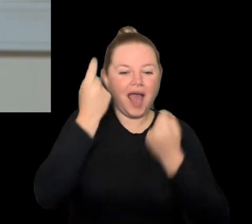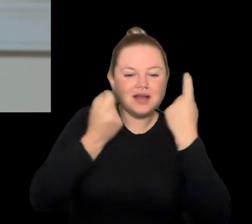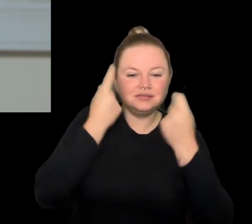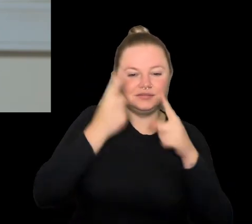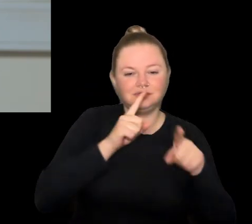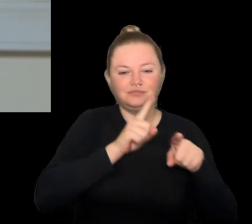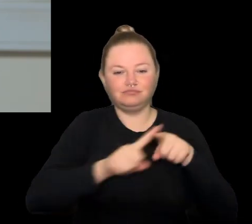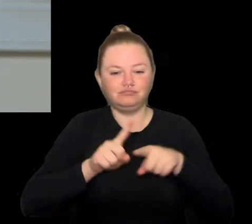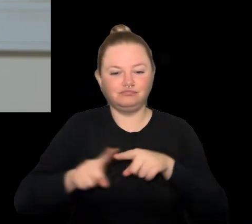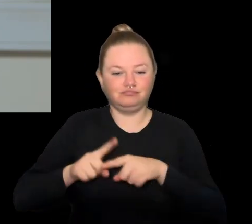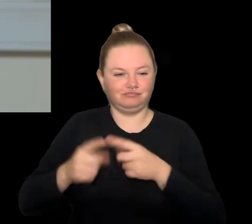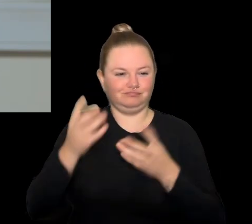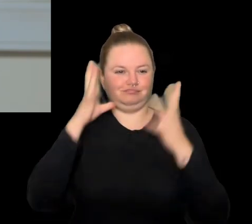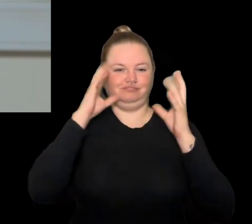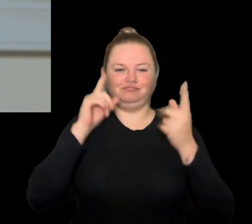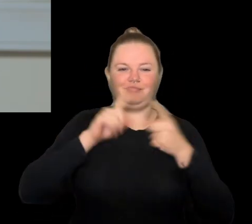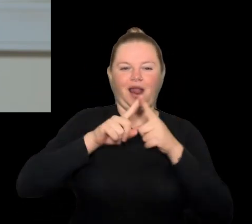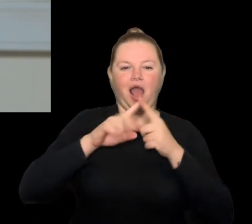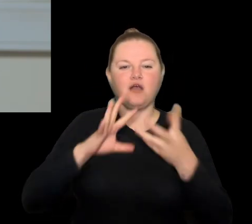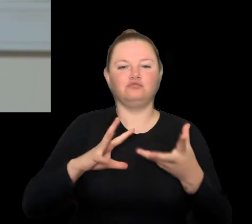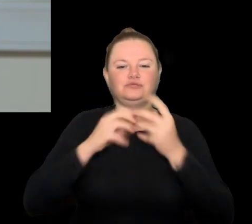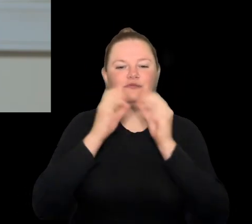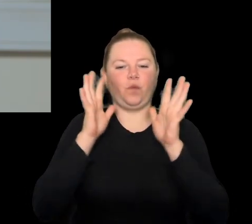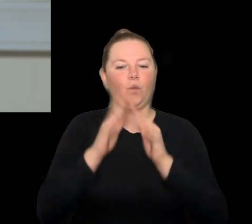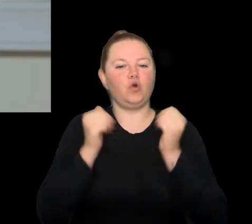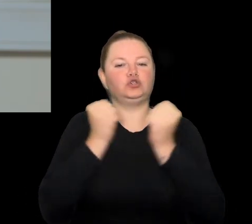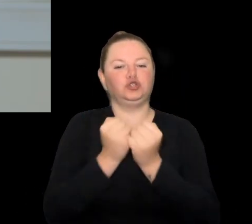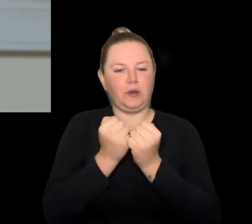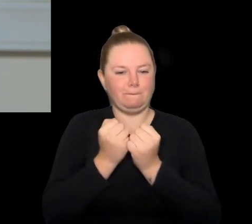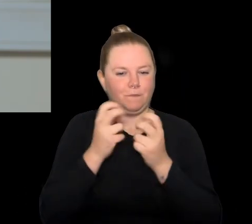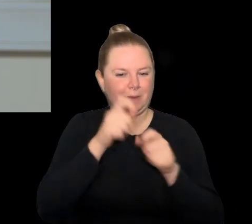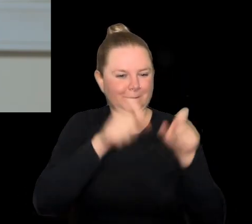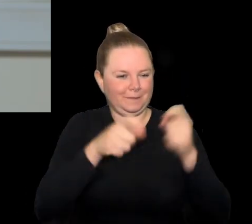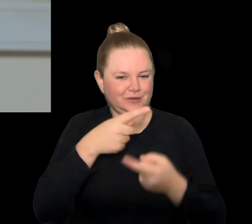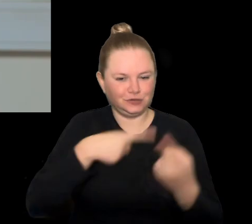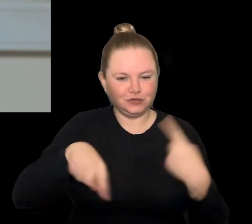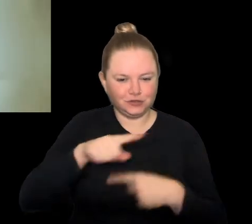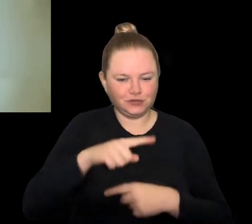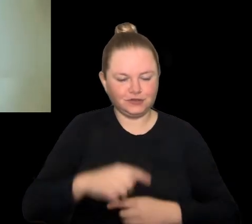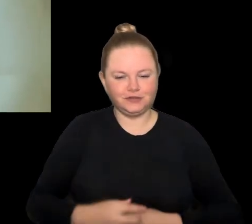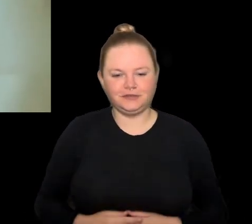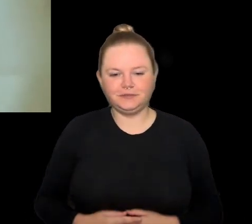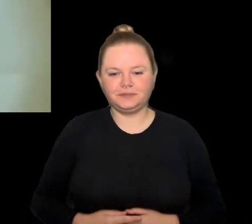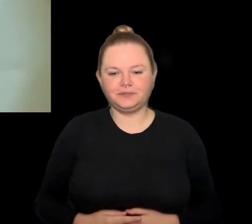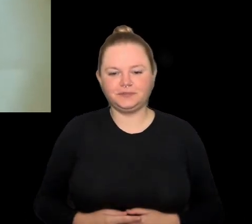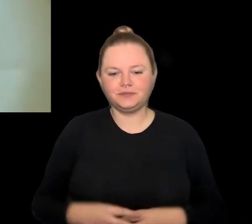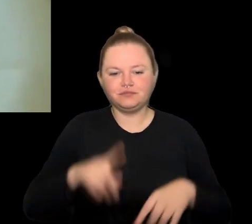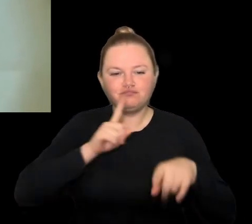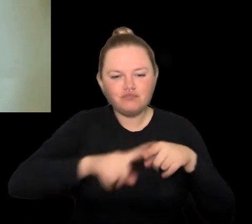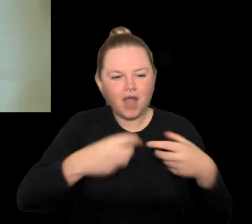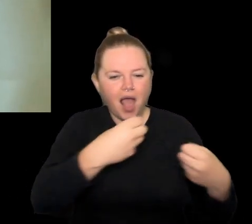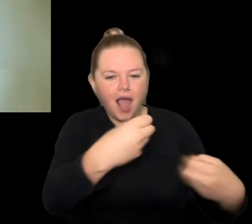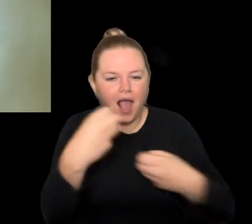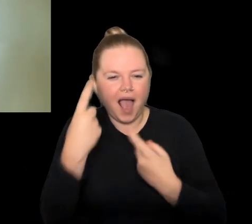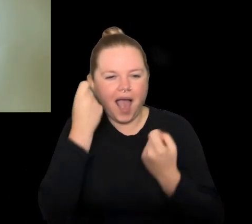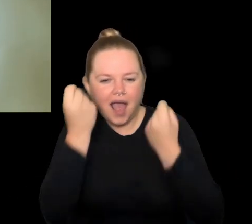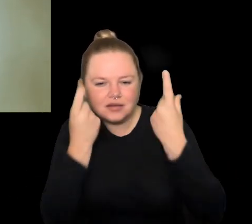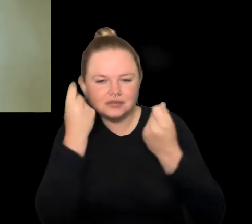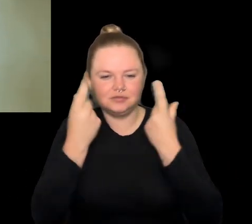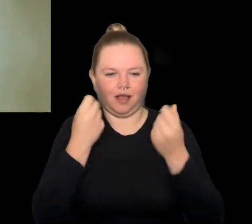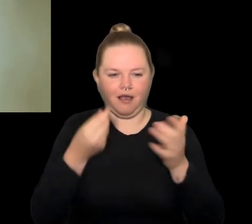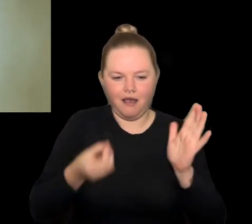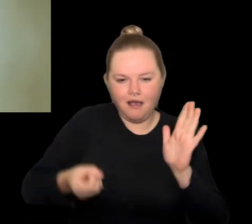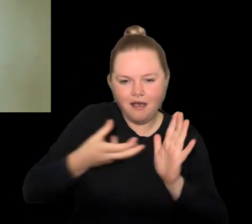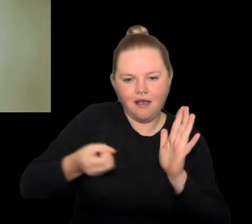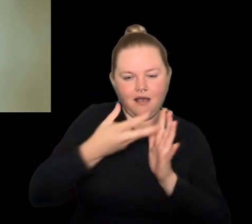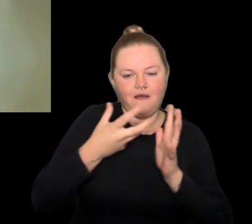do kind of a creative workshop at the bedsides with the patients, and just try and get some ideas, some